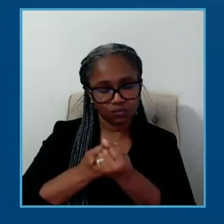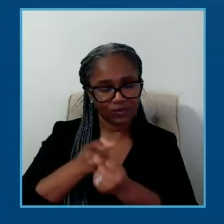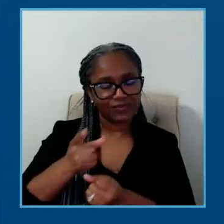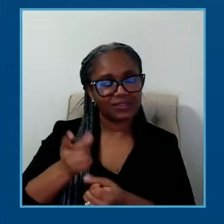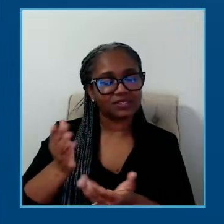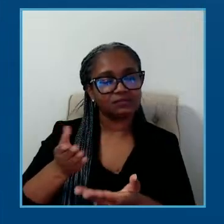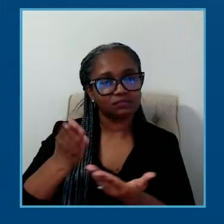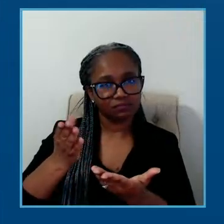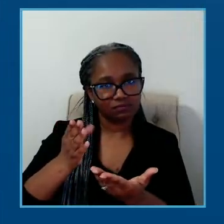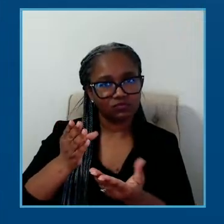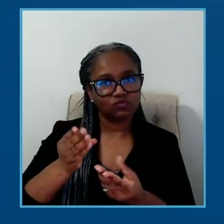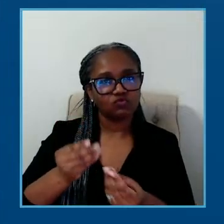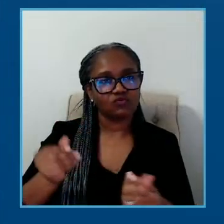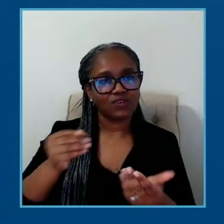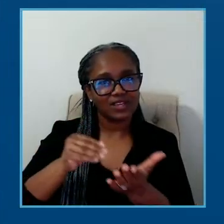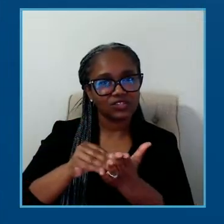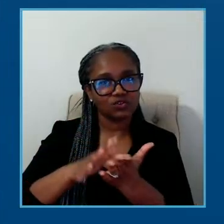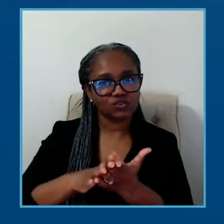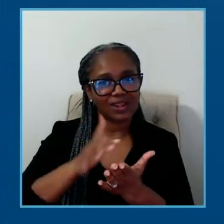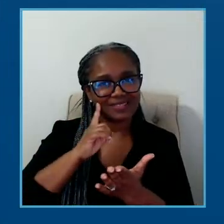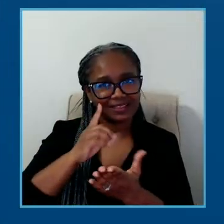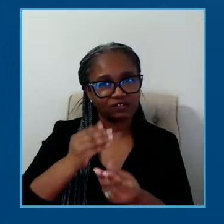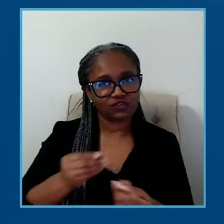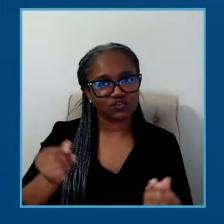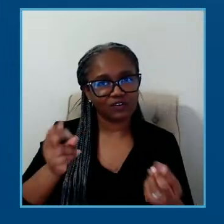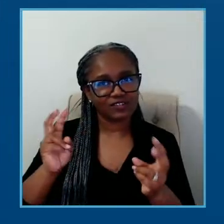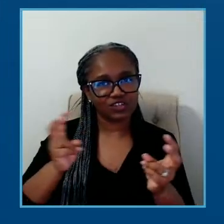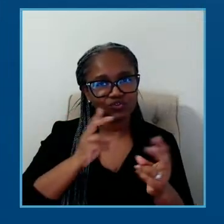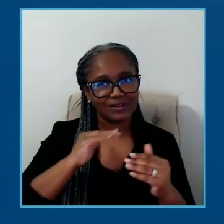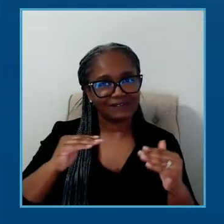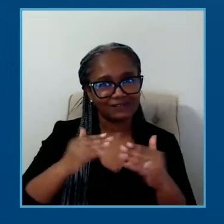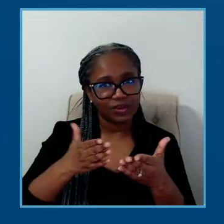resolves the issue in a fair way. As I said before,